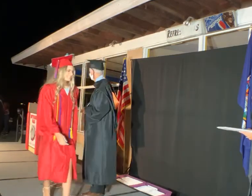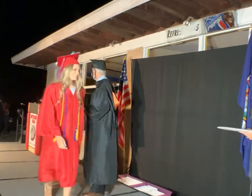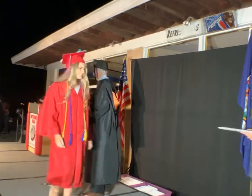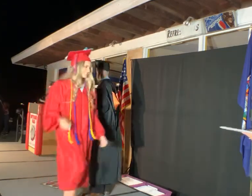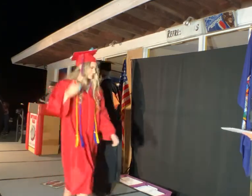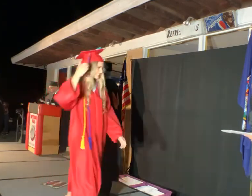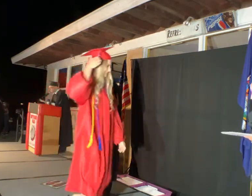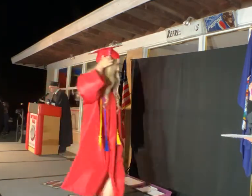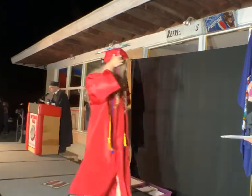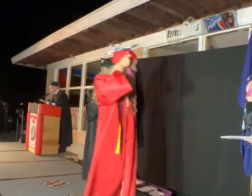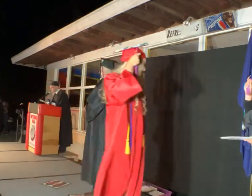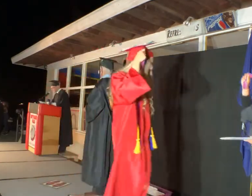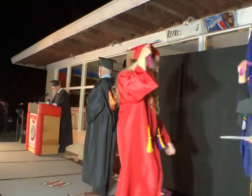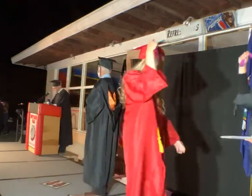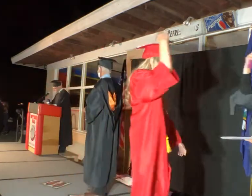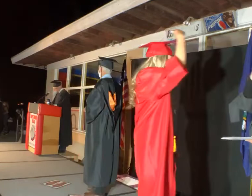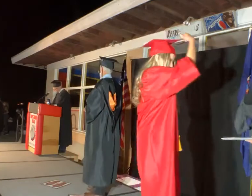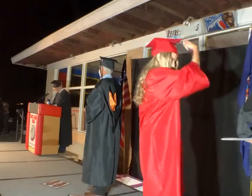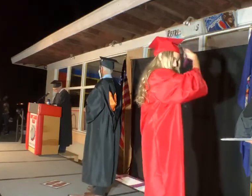Kaylee Ann Atwood.